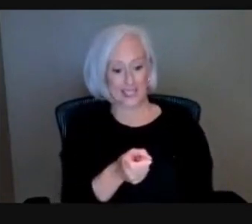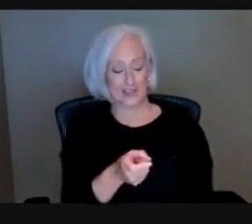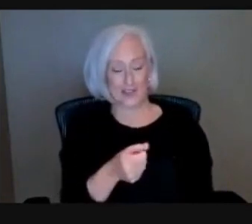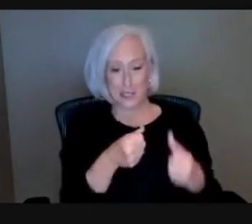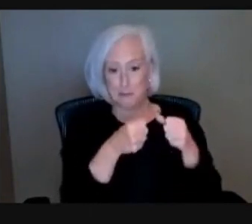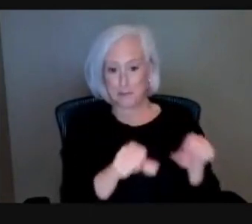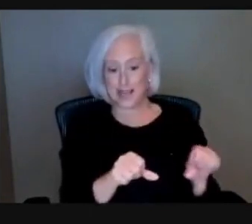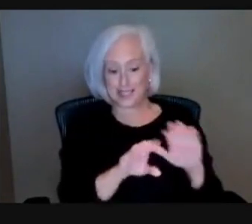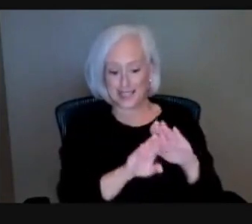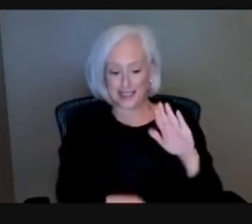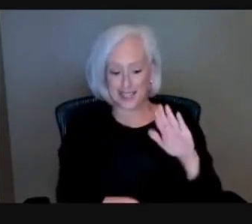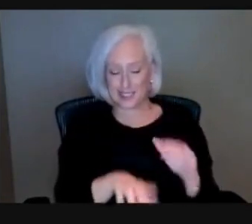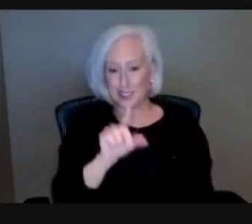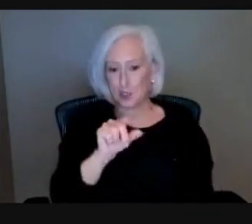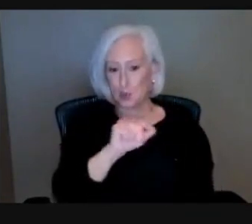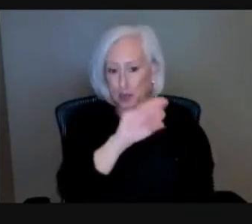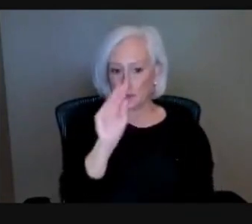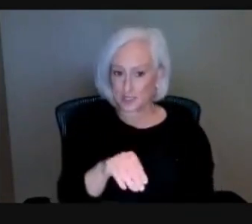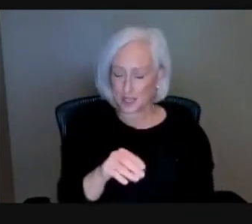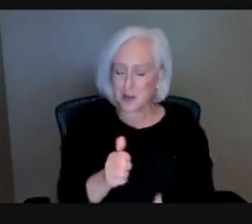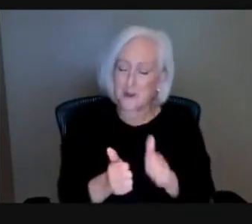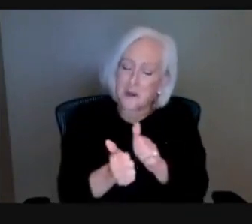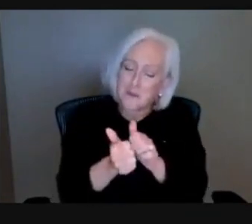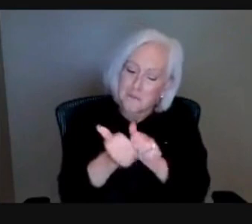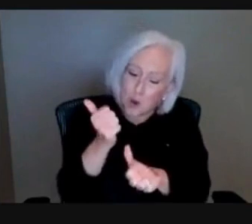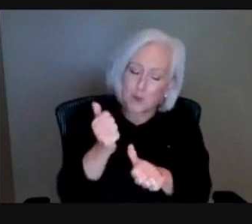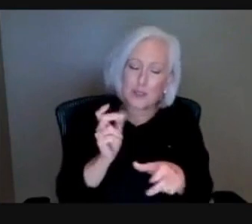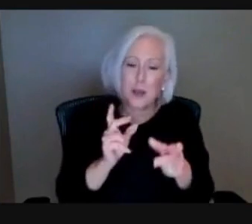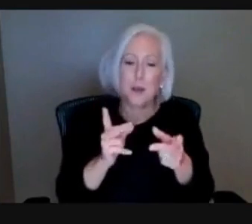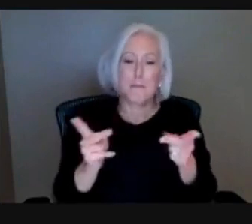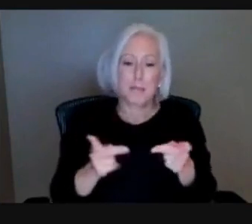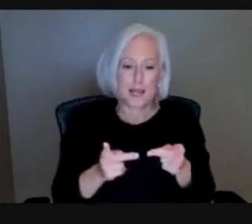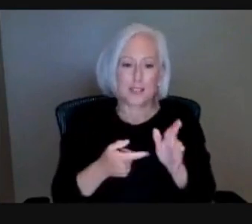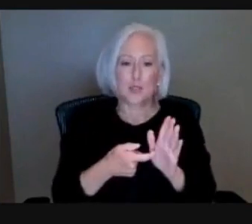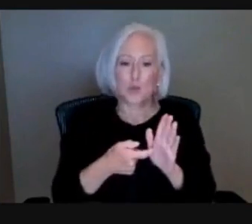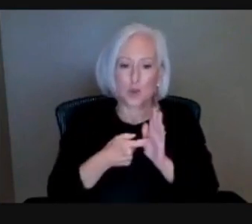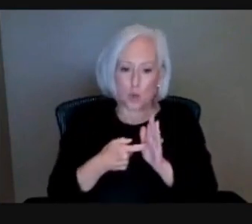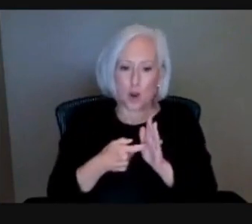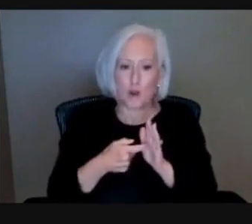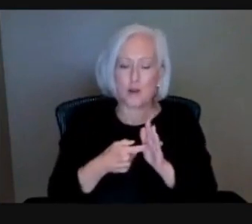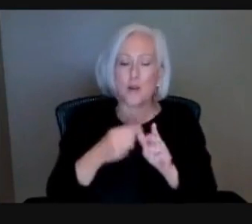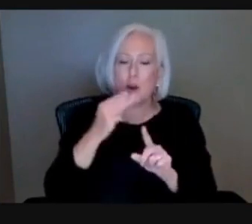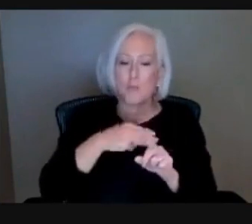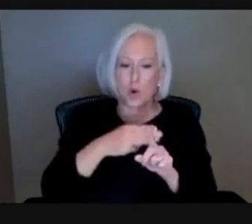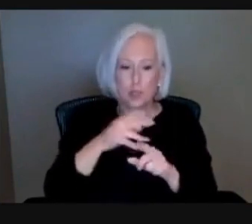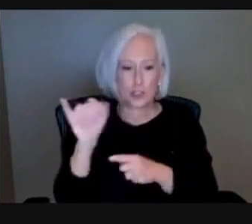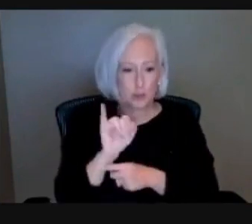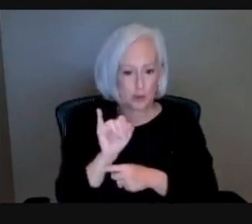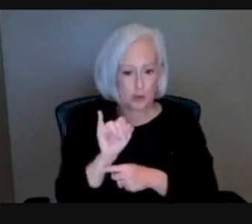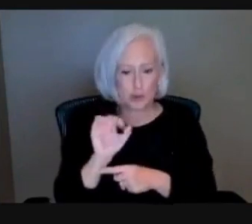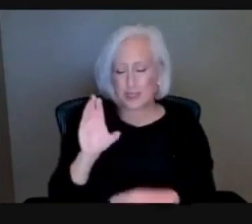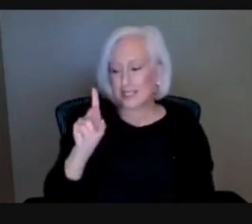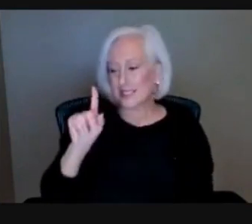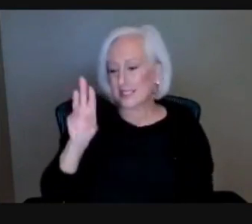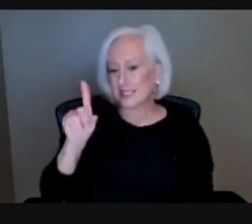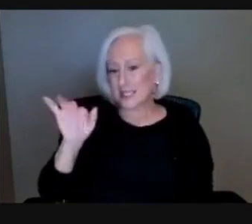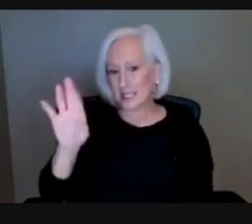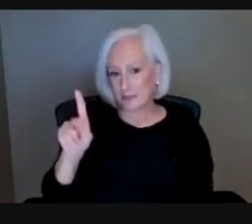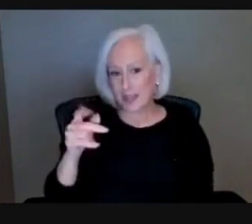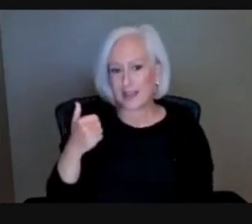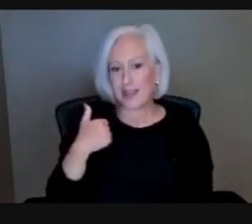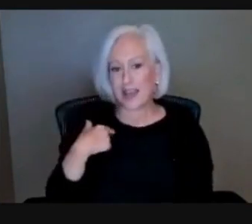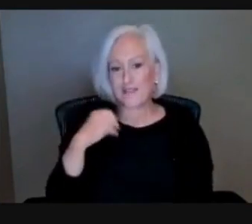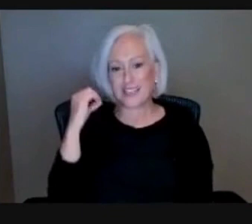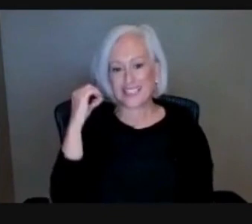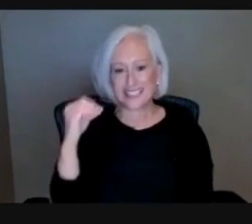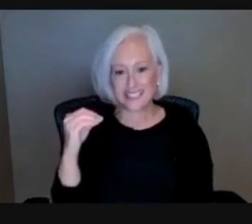most places will require that you pay mortgage insurance. Again, Citibank has a wonderful product that offers zero